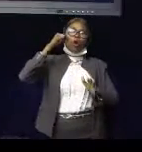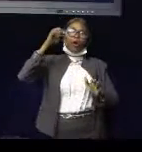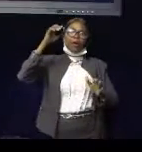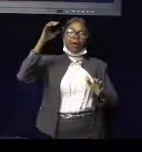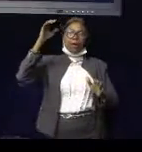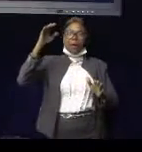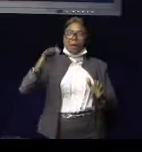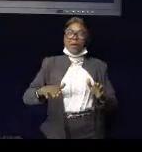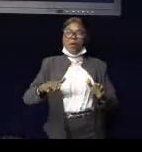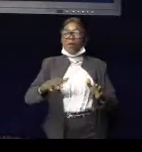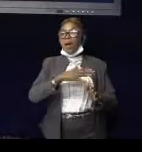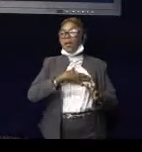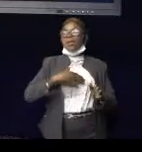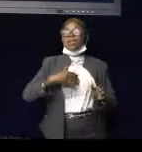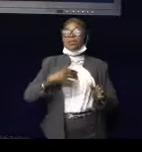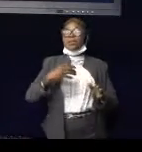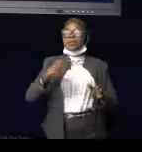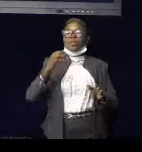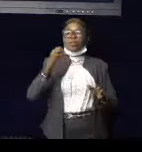the positive degree.